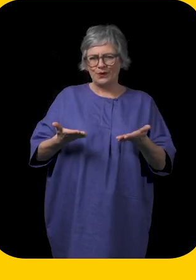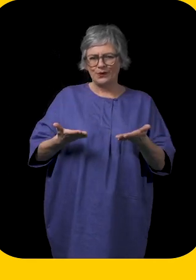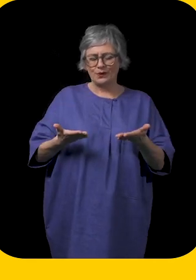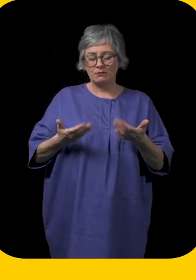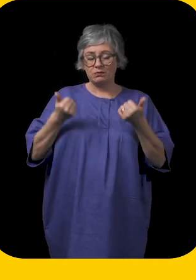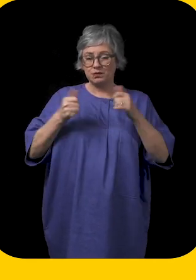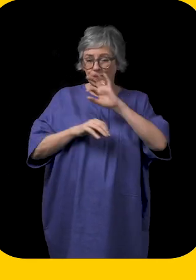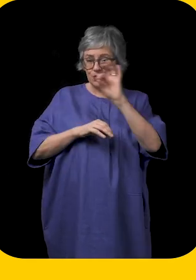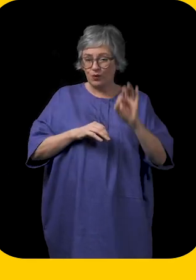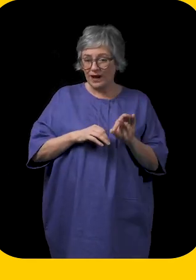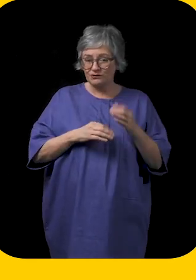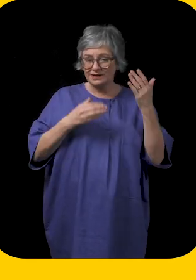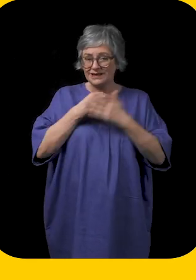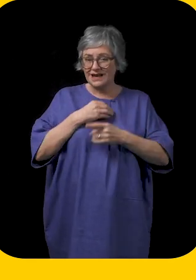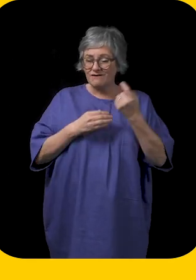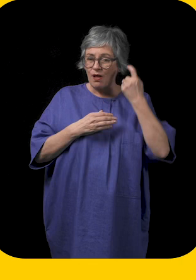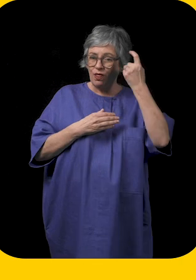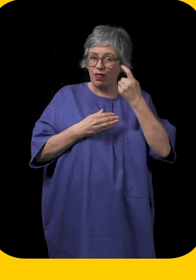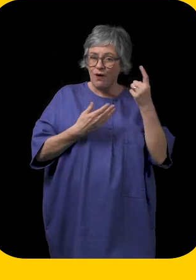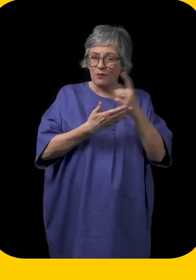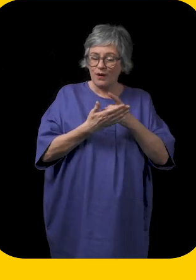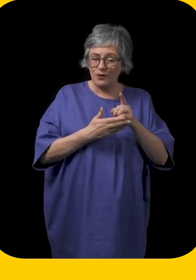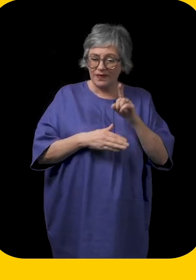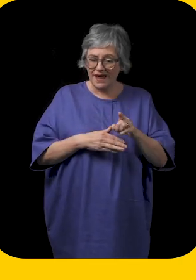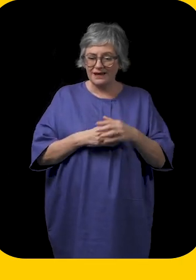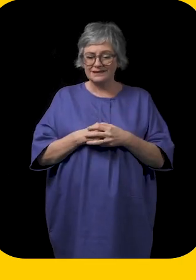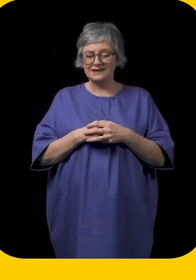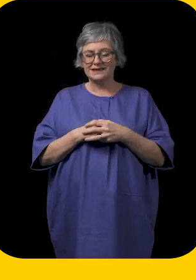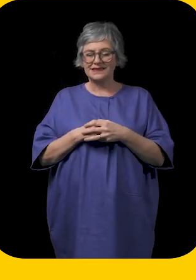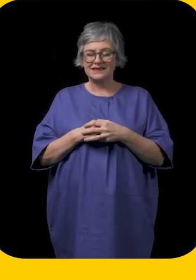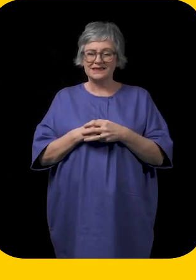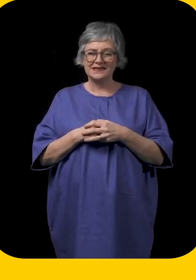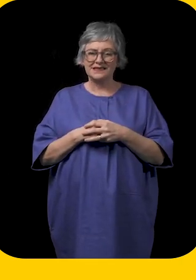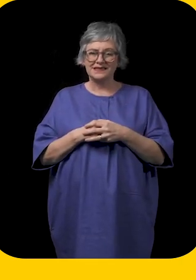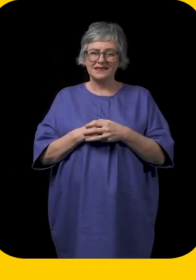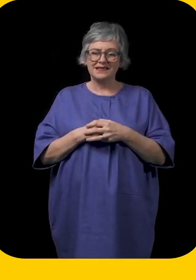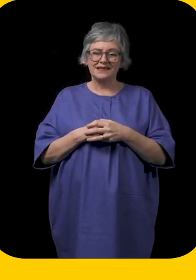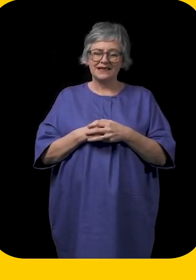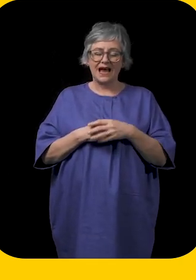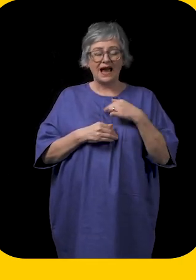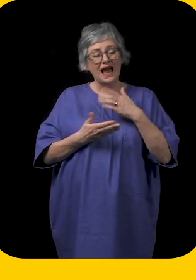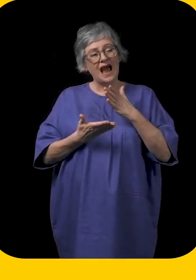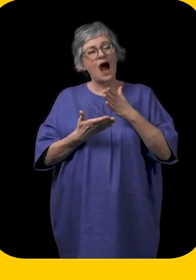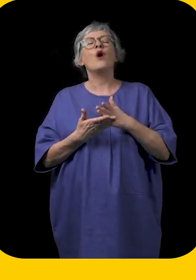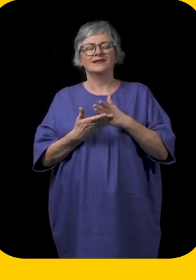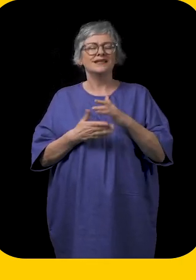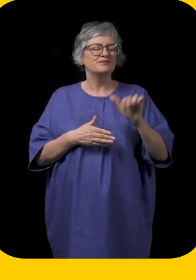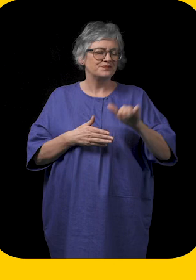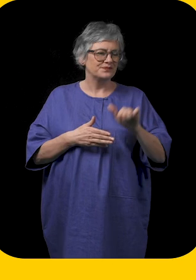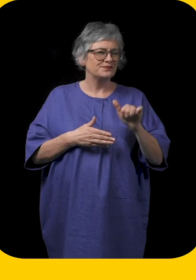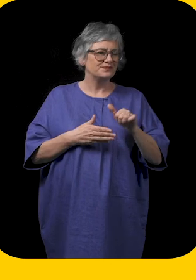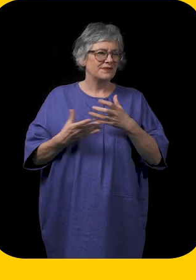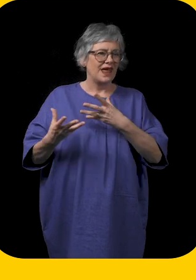Leila, I don't know. I don't know. That's a good question. I haven't thought about that.